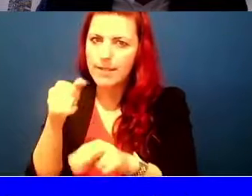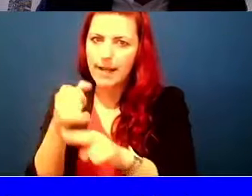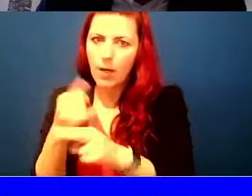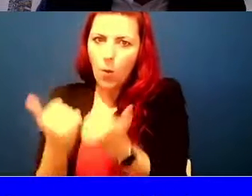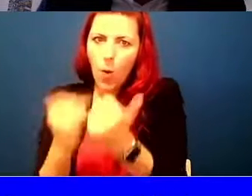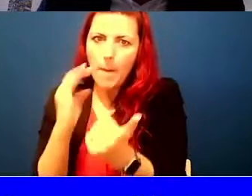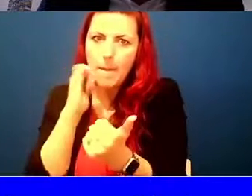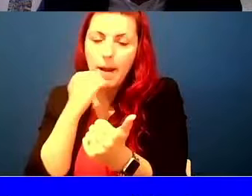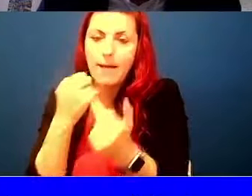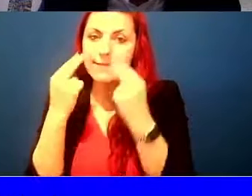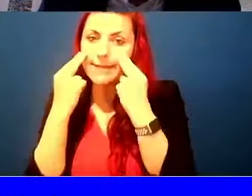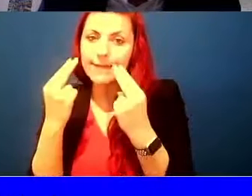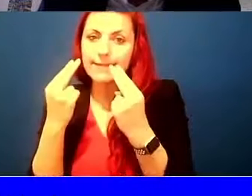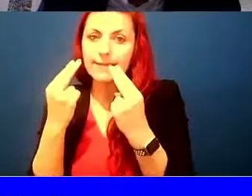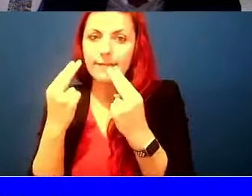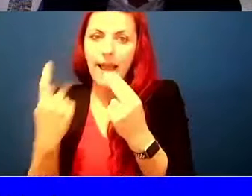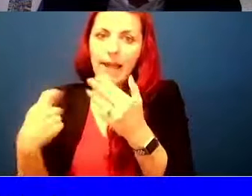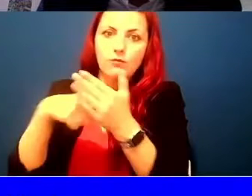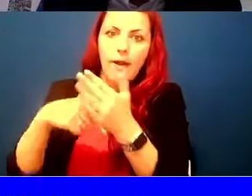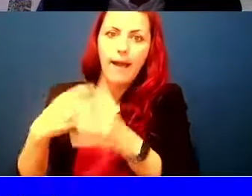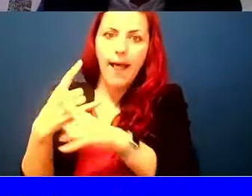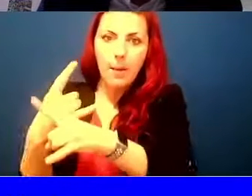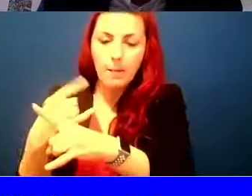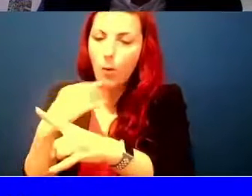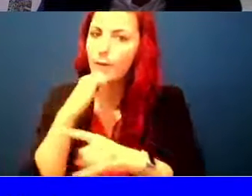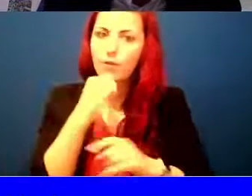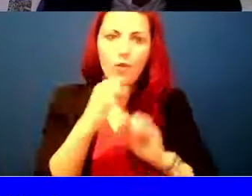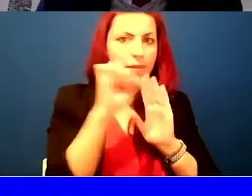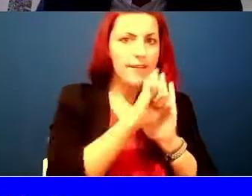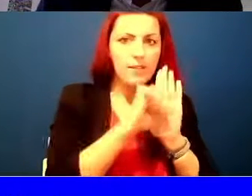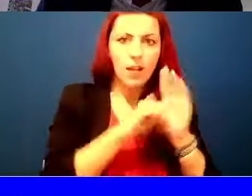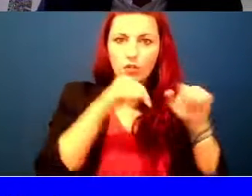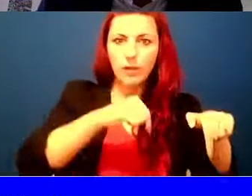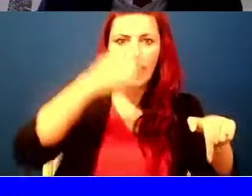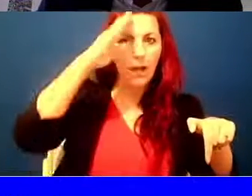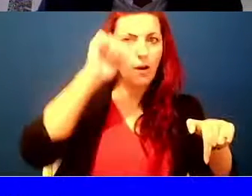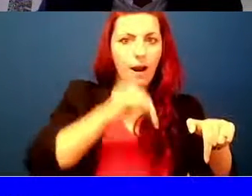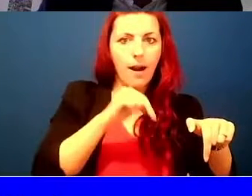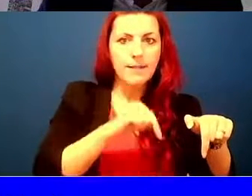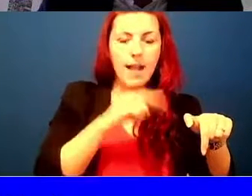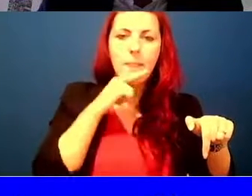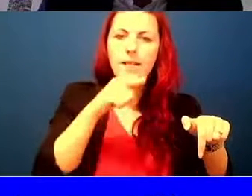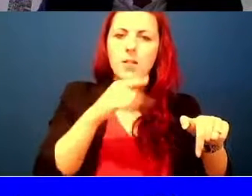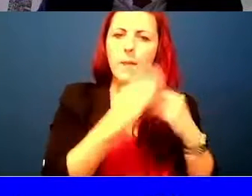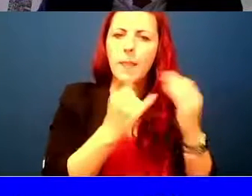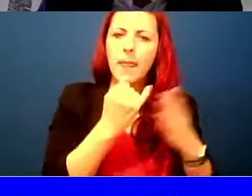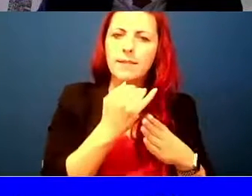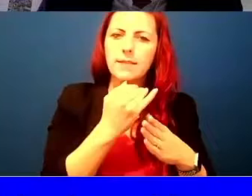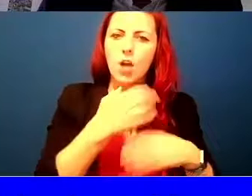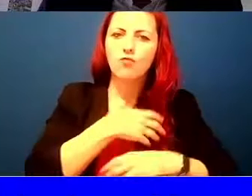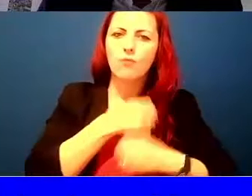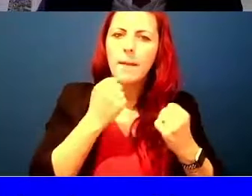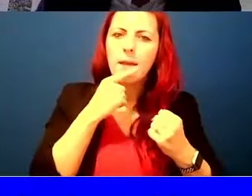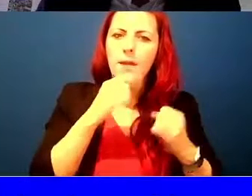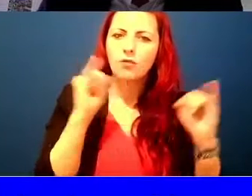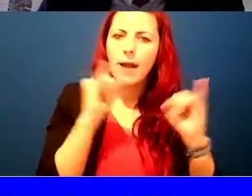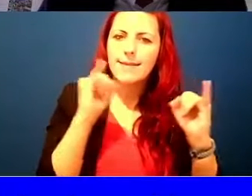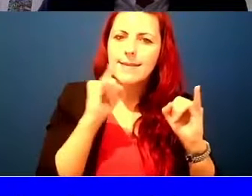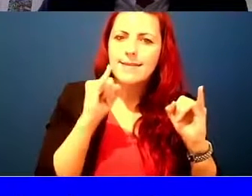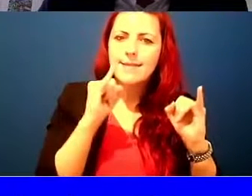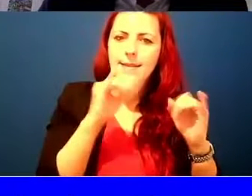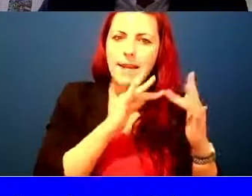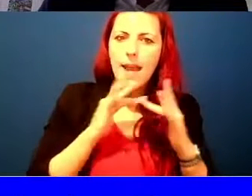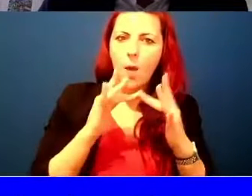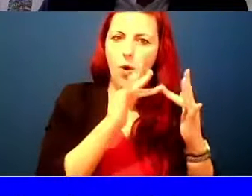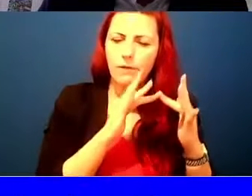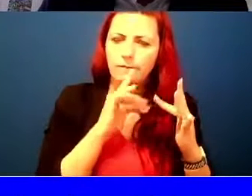There's no statutory basis for those hearings in Ireland. And this is something that the Rape Crisis Network was critical of in 2018. They said that,